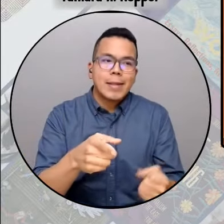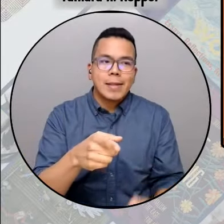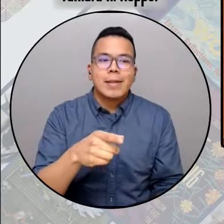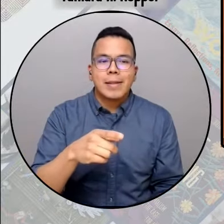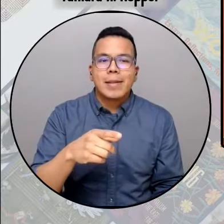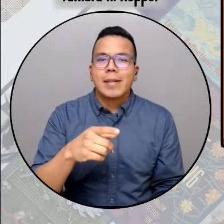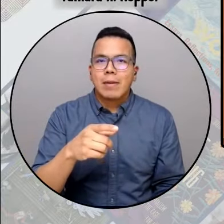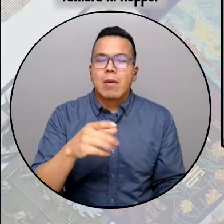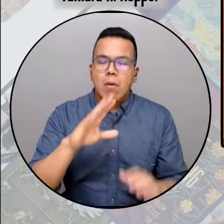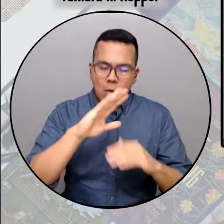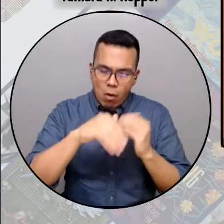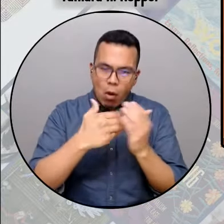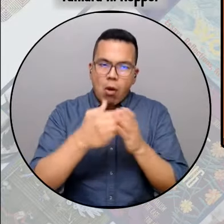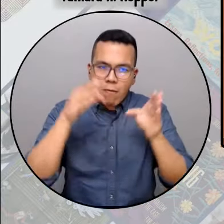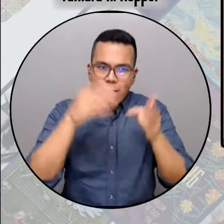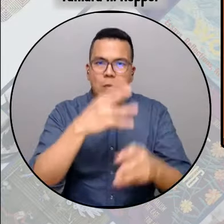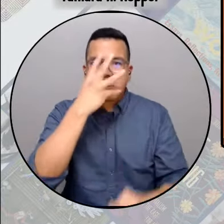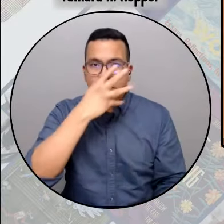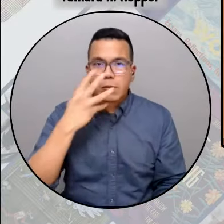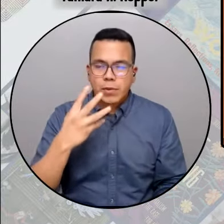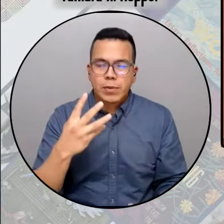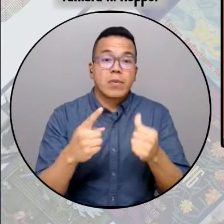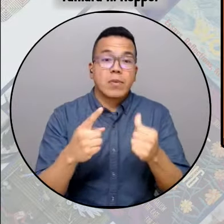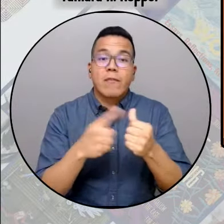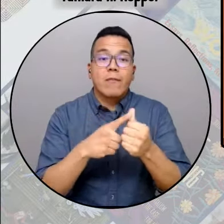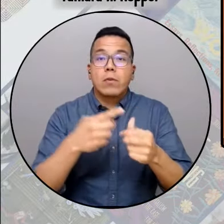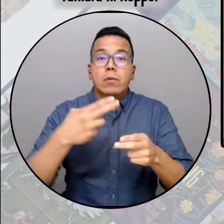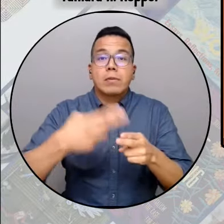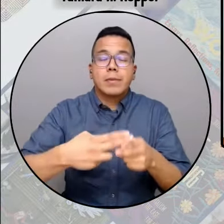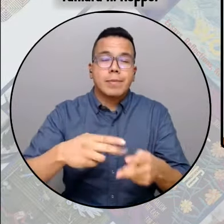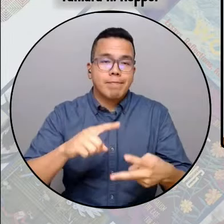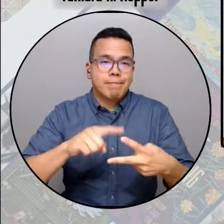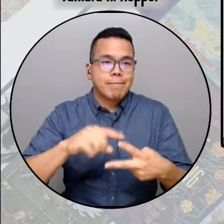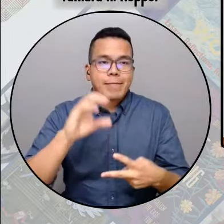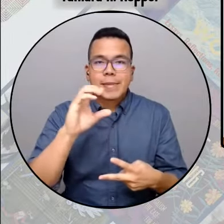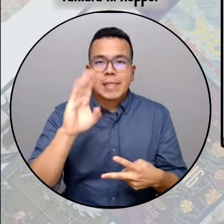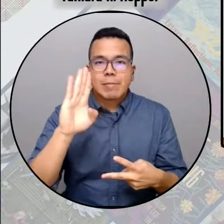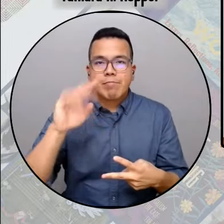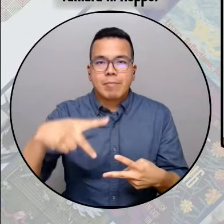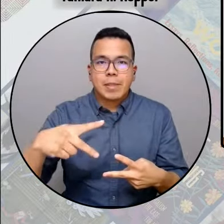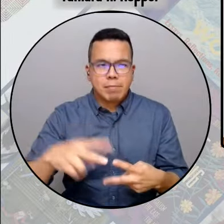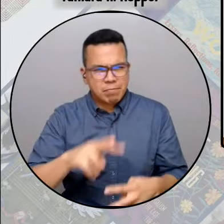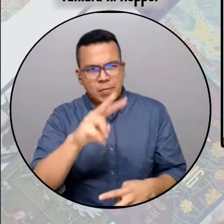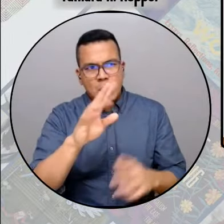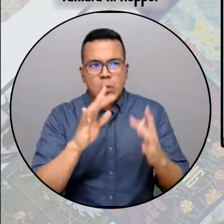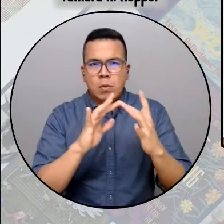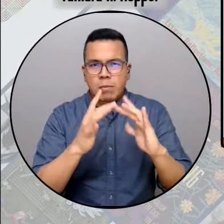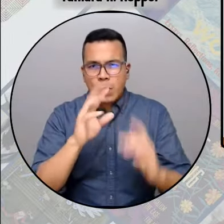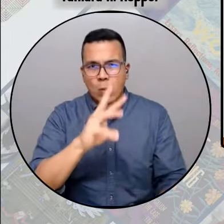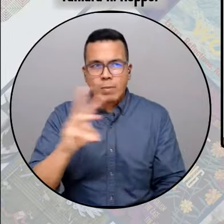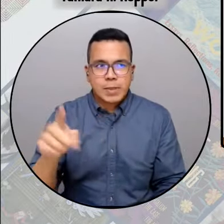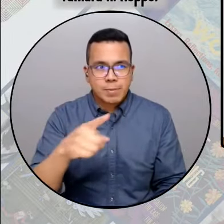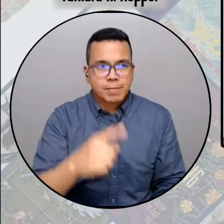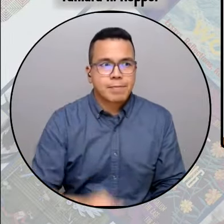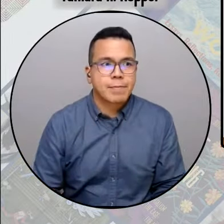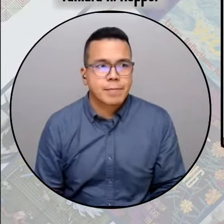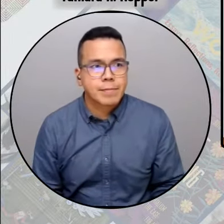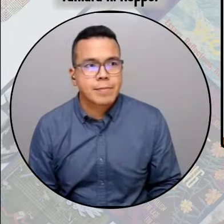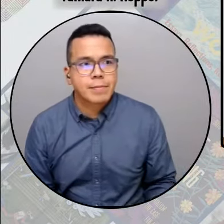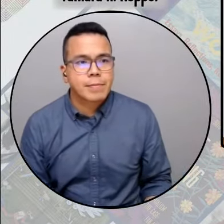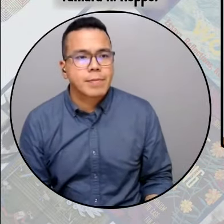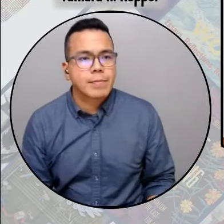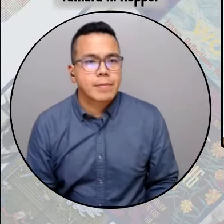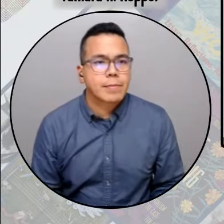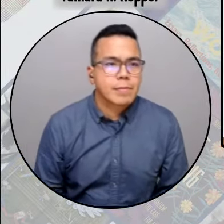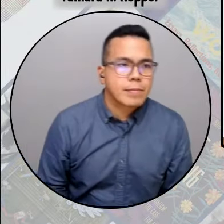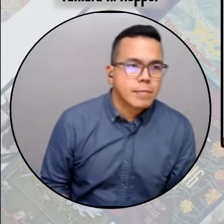right? So first is U.S. Customs and Border Protection. So if we go here, okay, and we're going to get into some of the budget